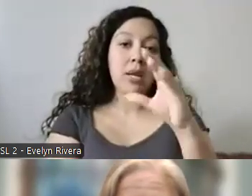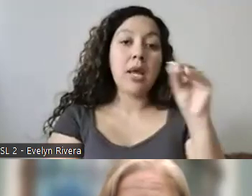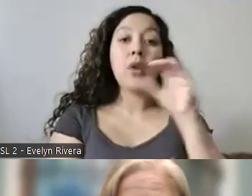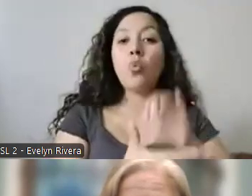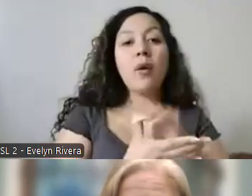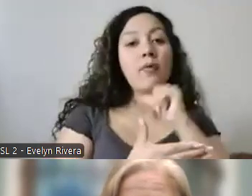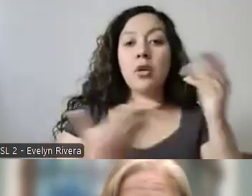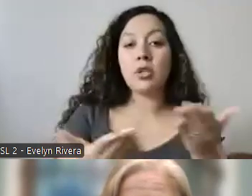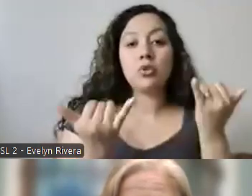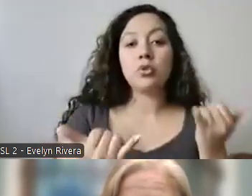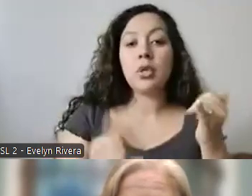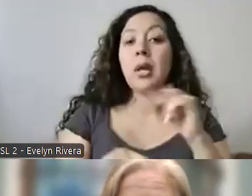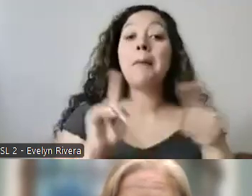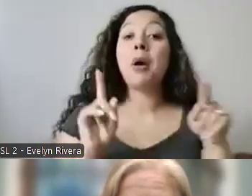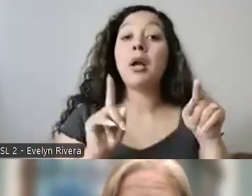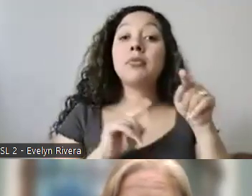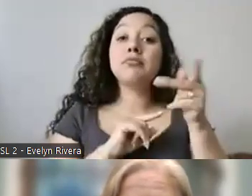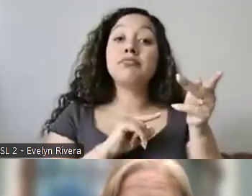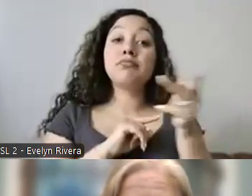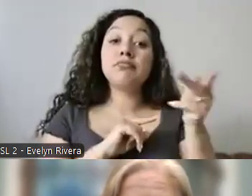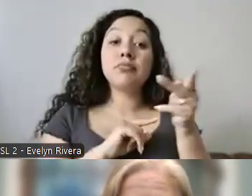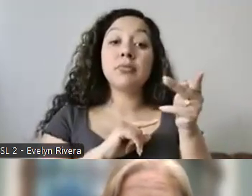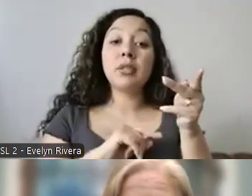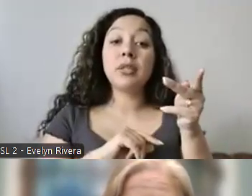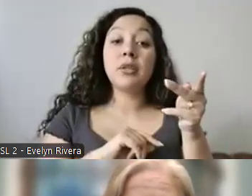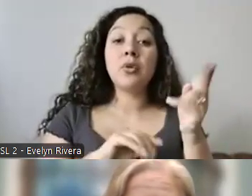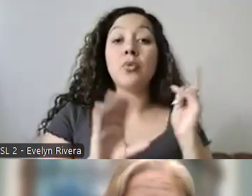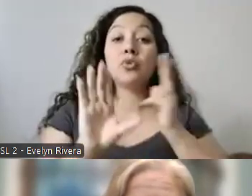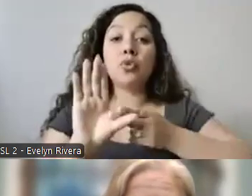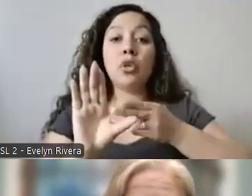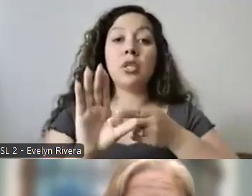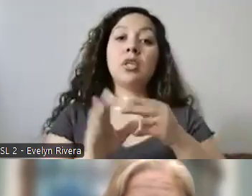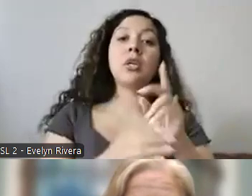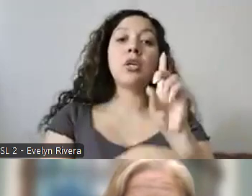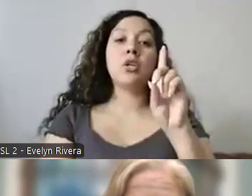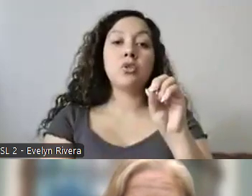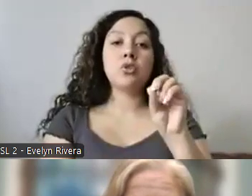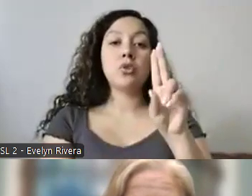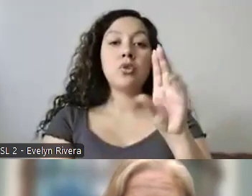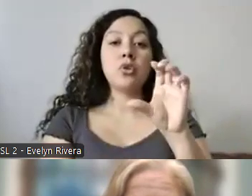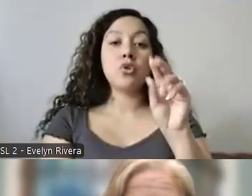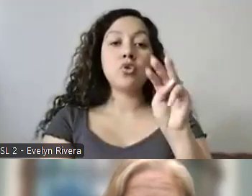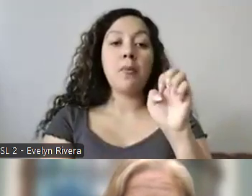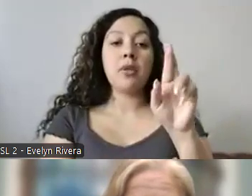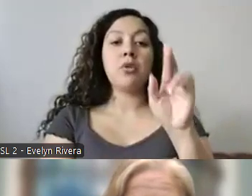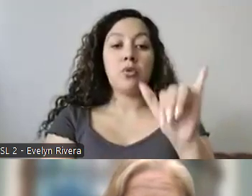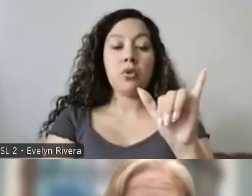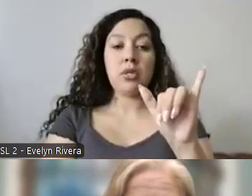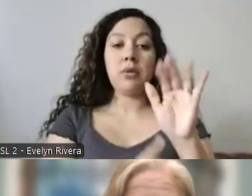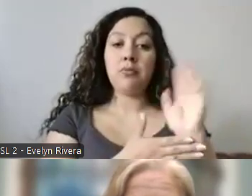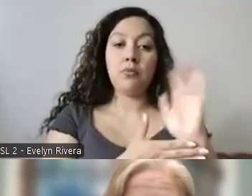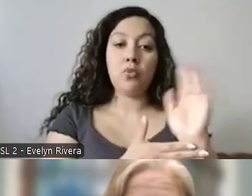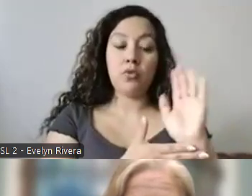but were featured in 2 compelling documentary films, Living with Love and Simply Corey. Links to both of